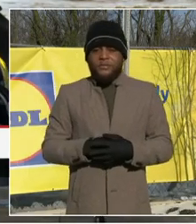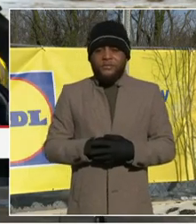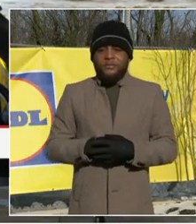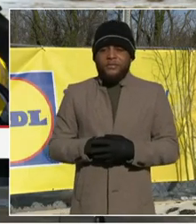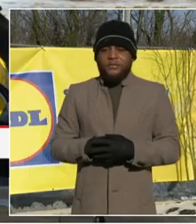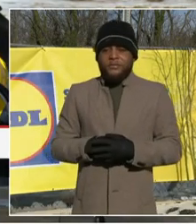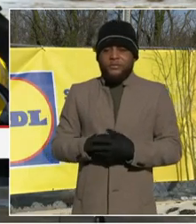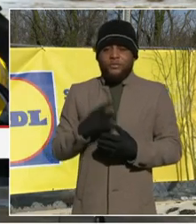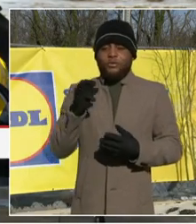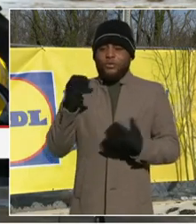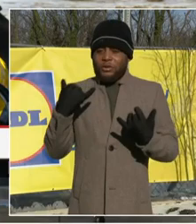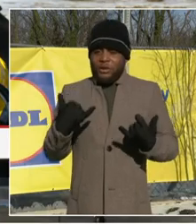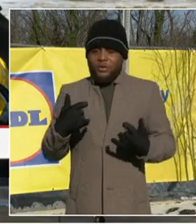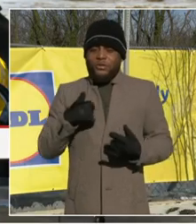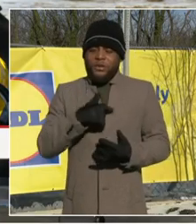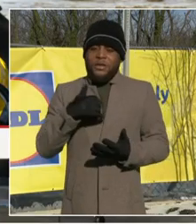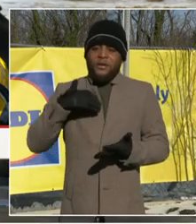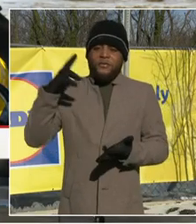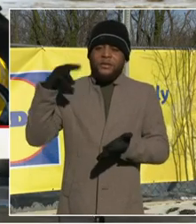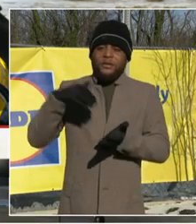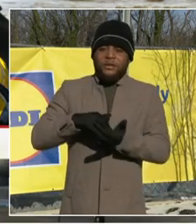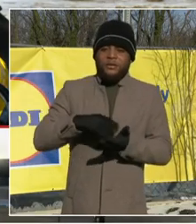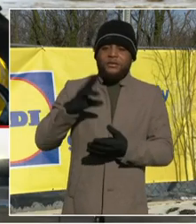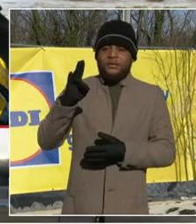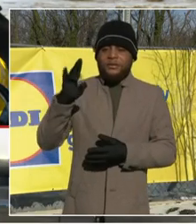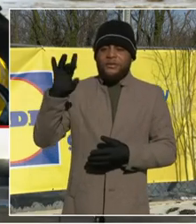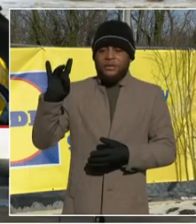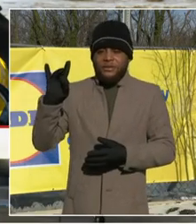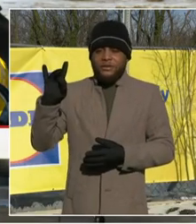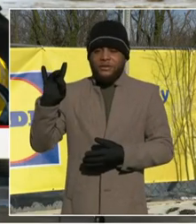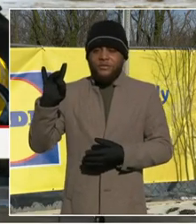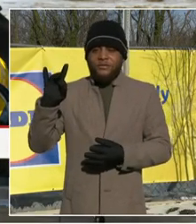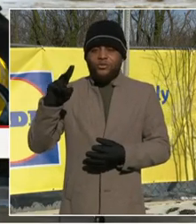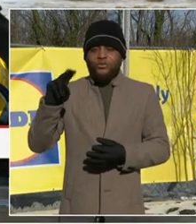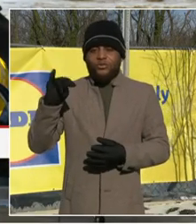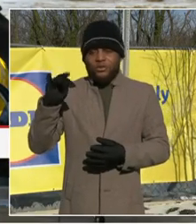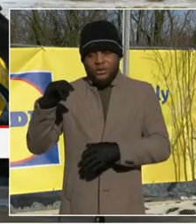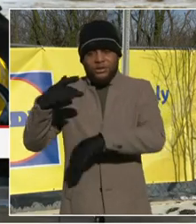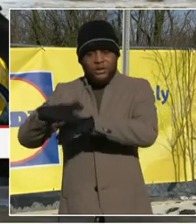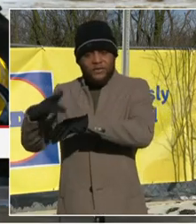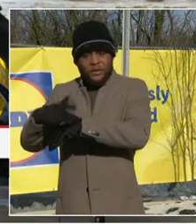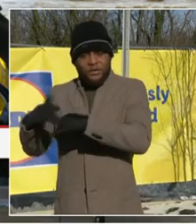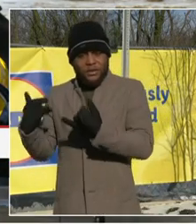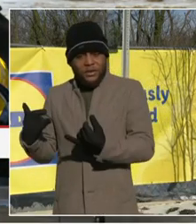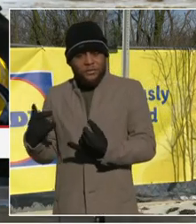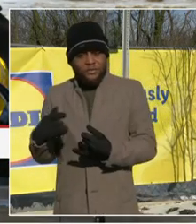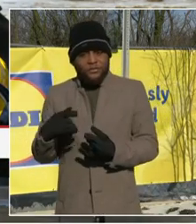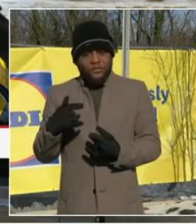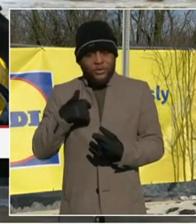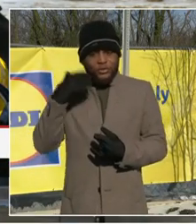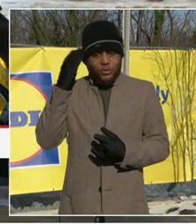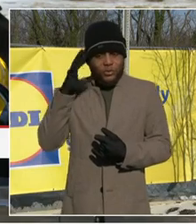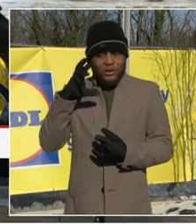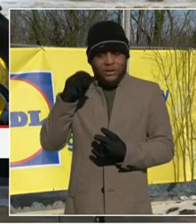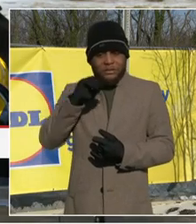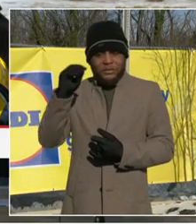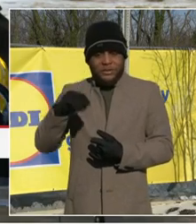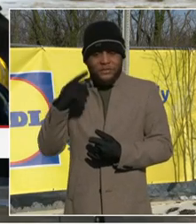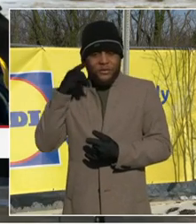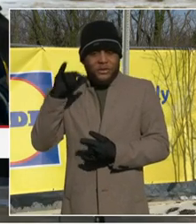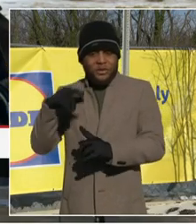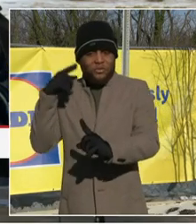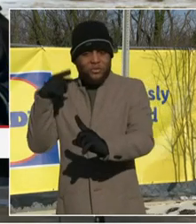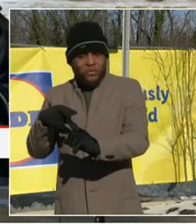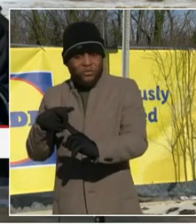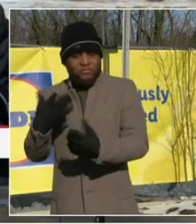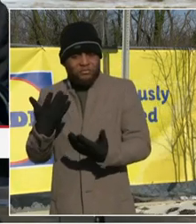3,578 affordable units as well, which means we're almost 30% of that goal. Some more work to do, but progress for sure. So today I